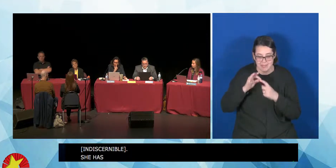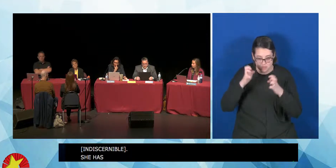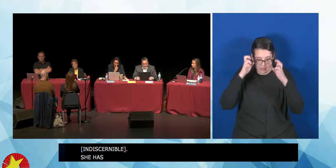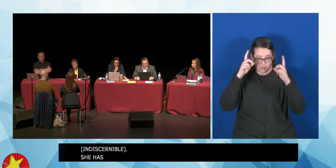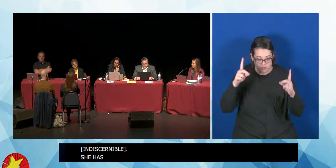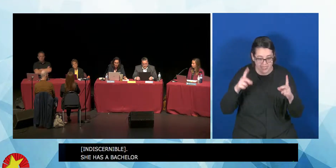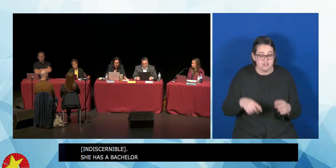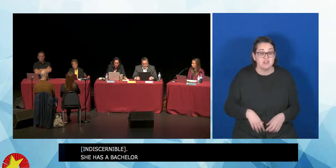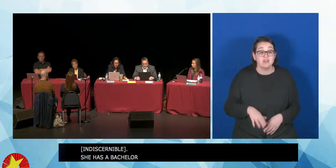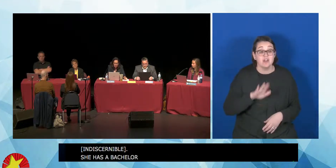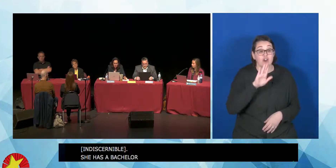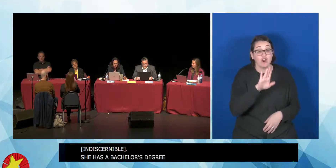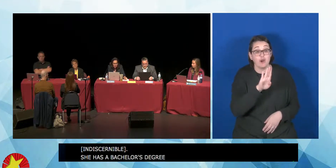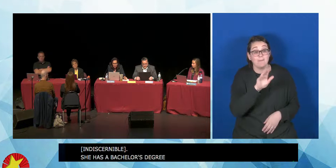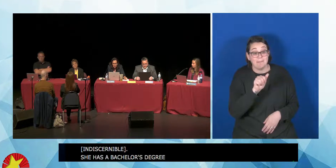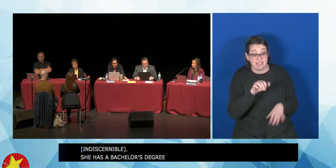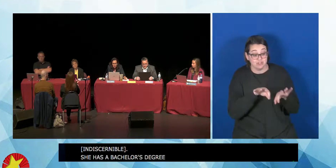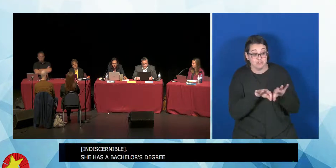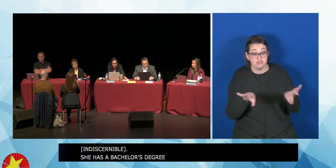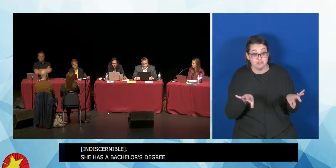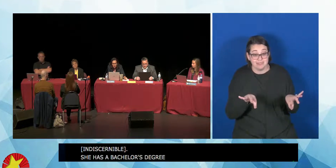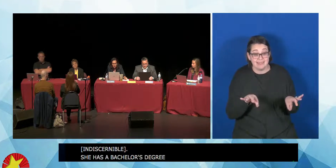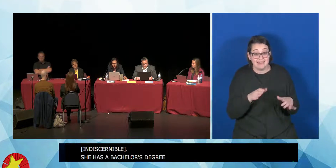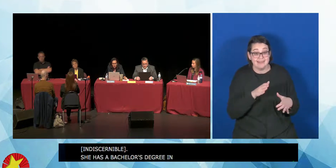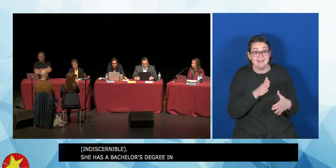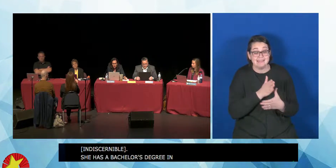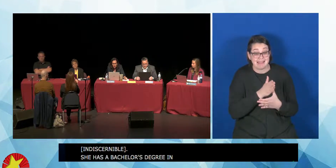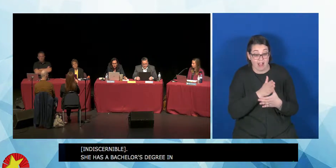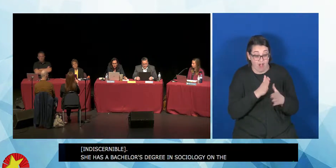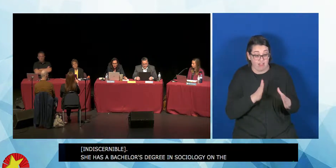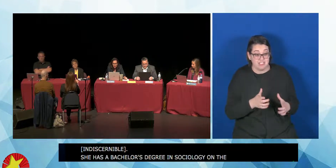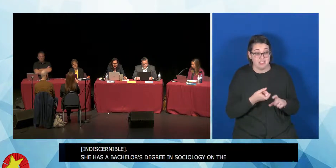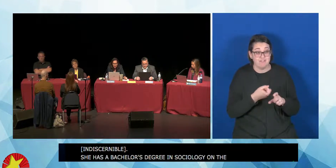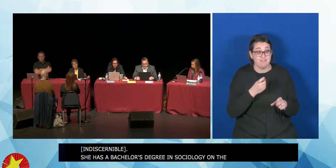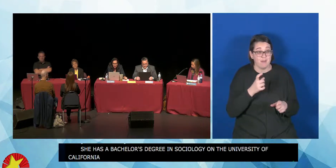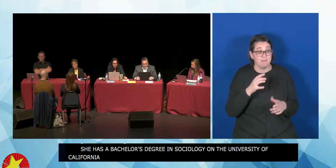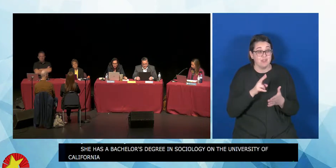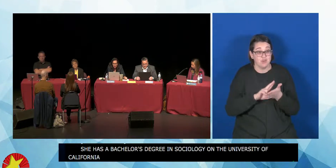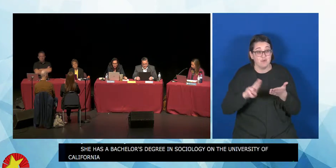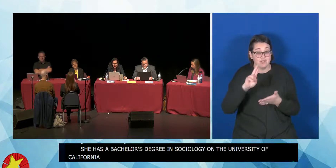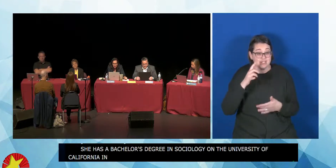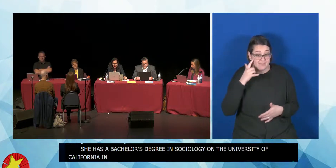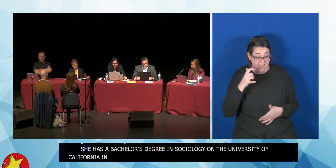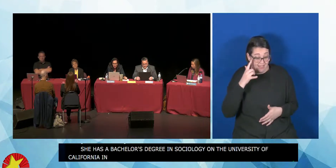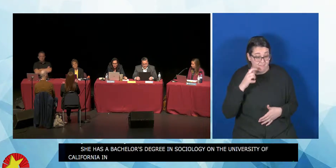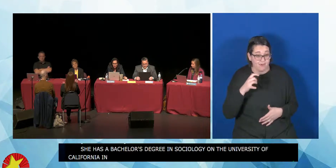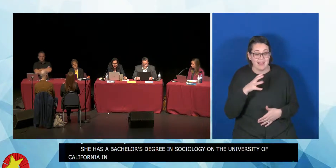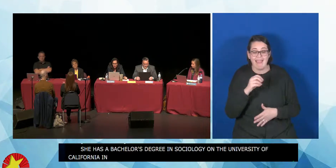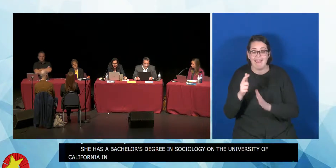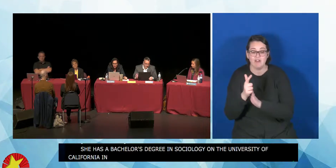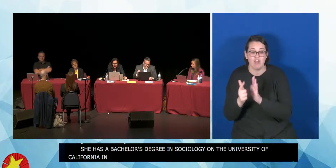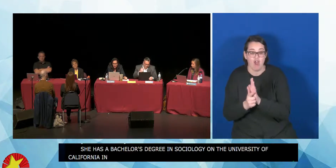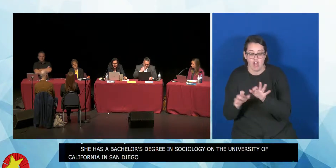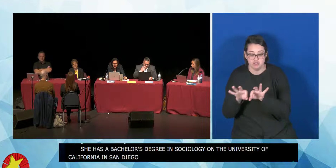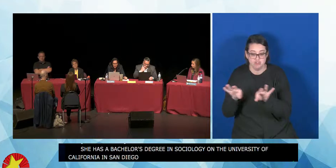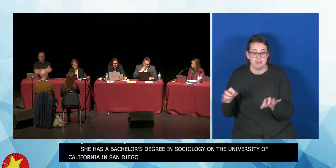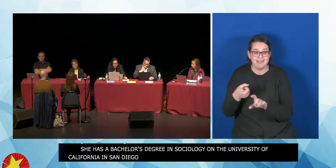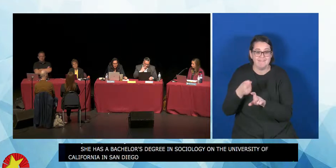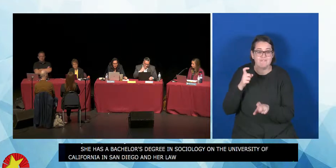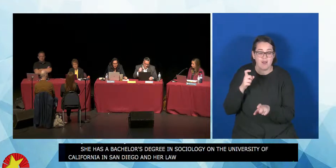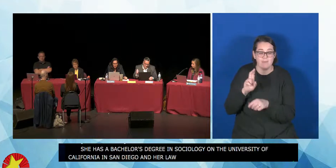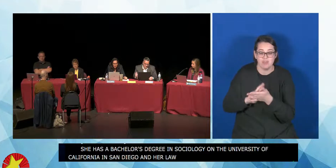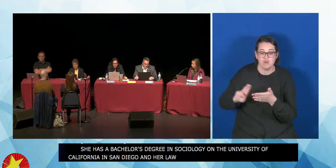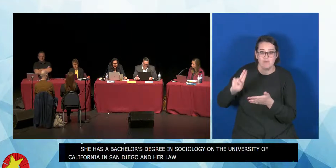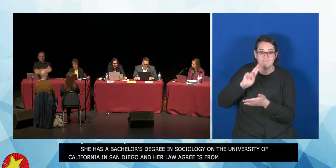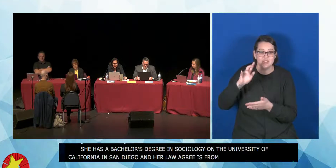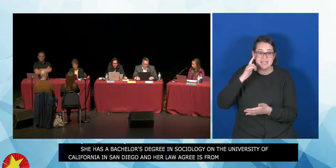the University of California in San Diego. Her law degree is from the University